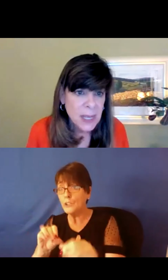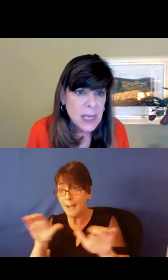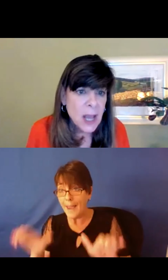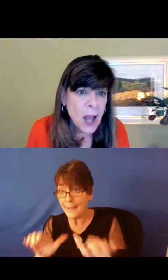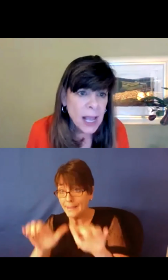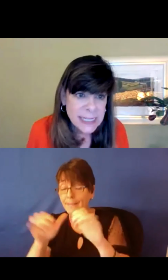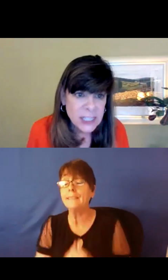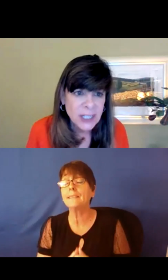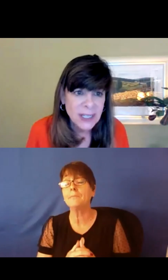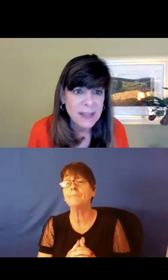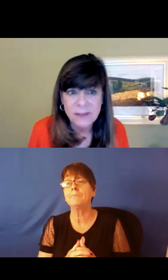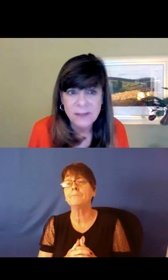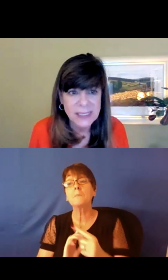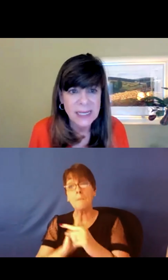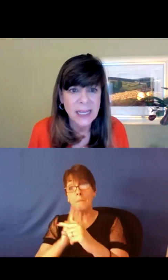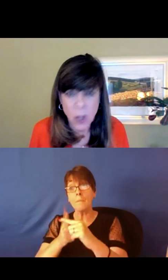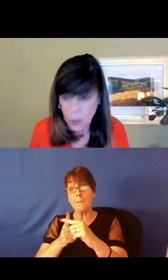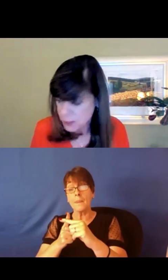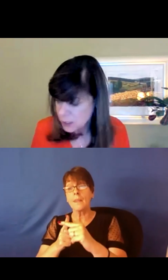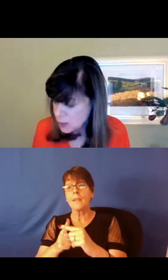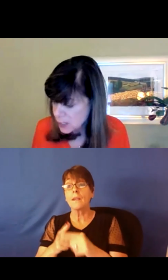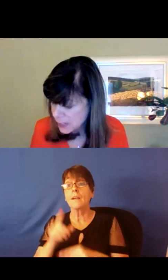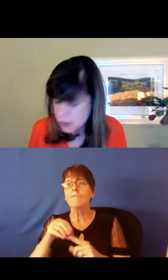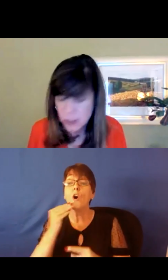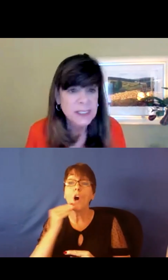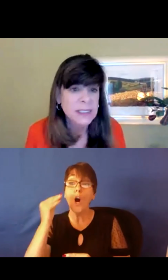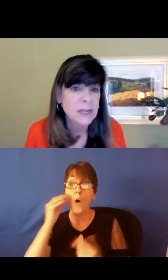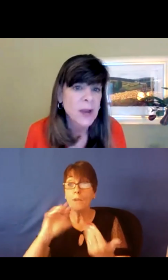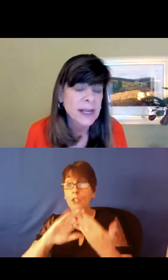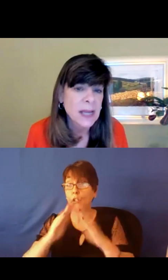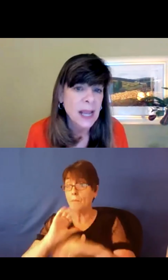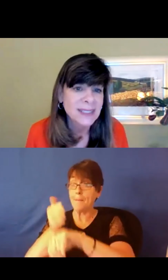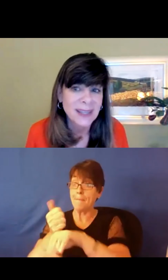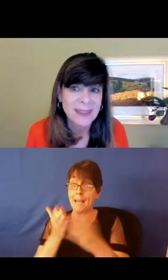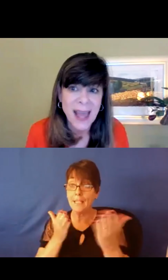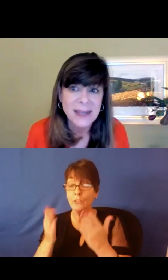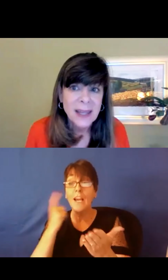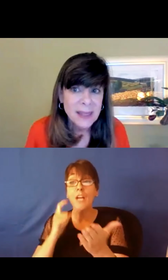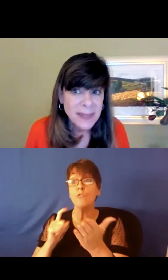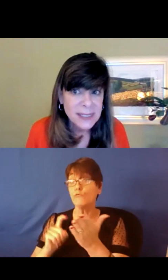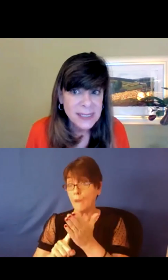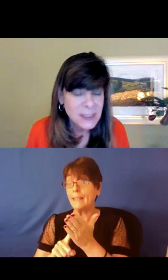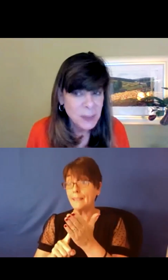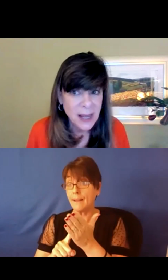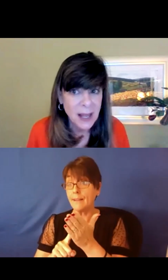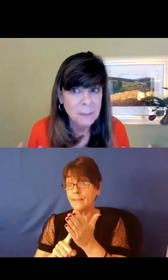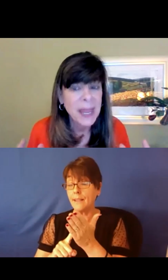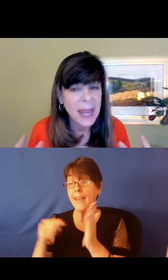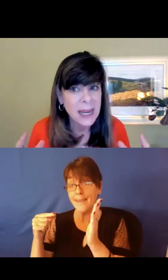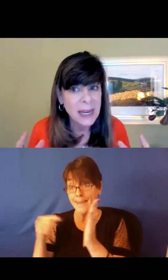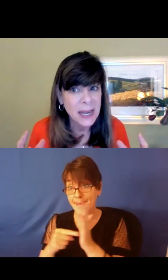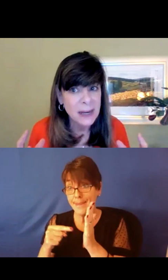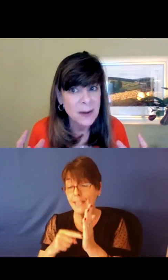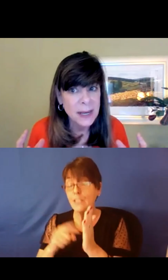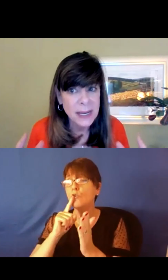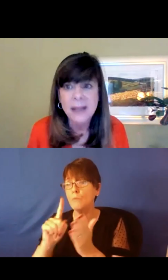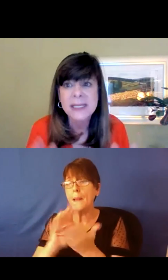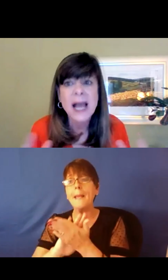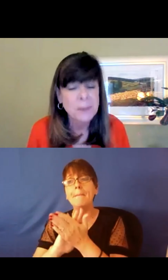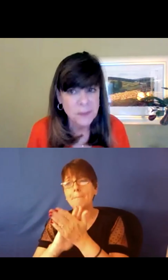activities. Additionally, investing in home and community-based services and recognizing that this has become